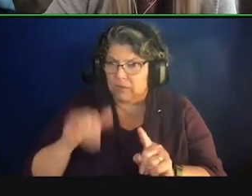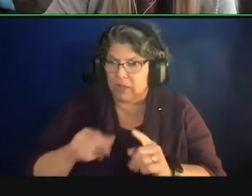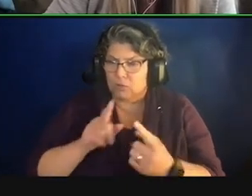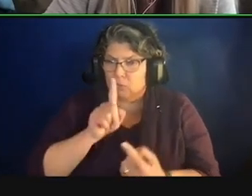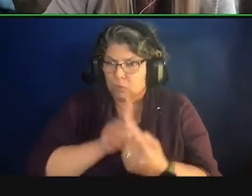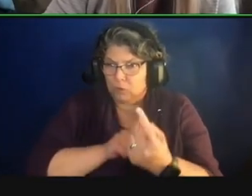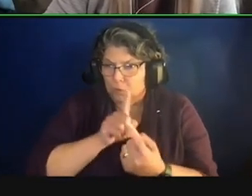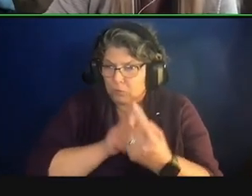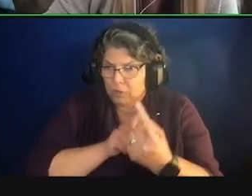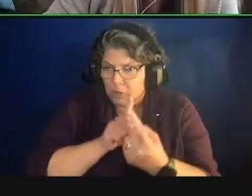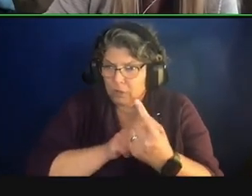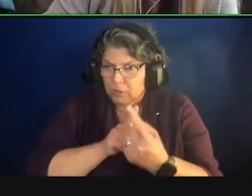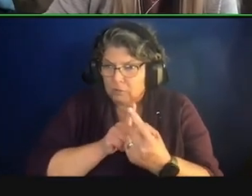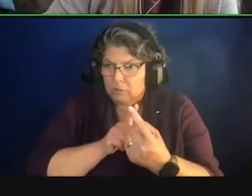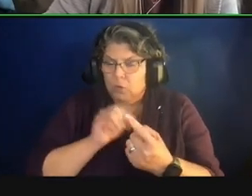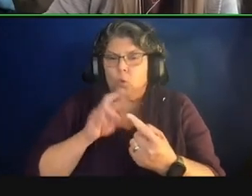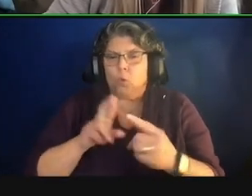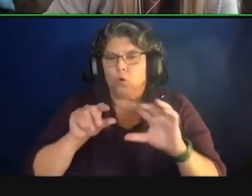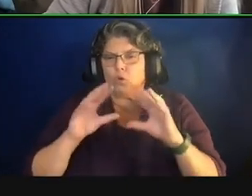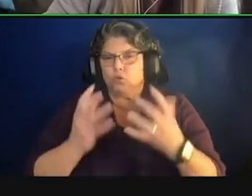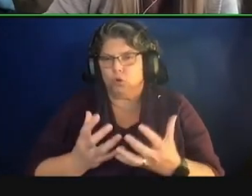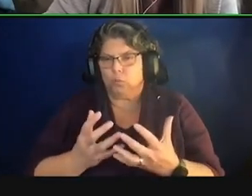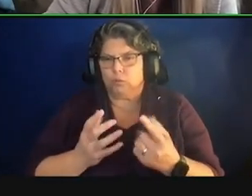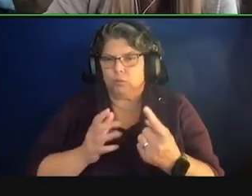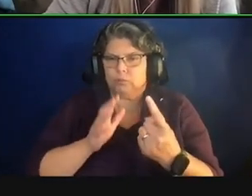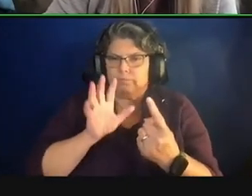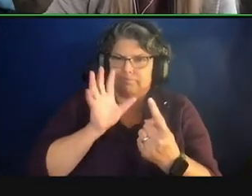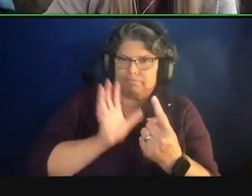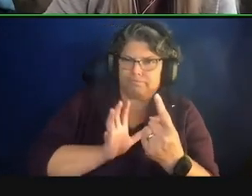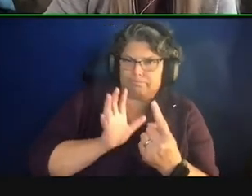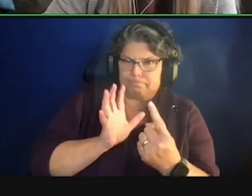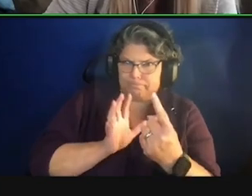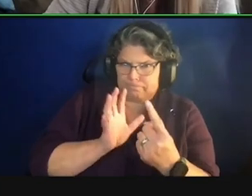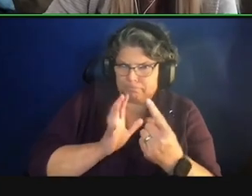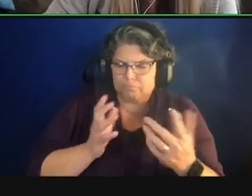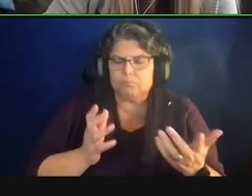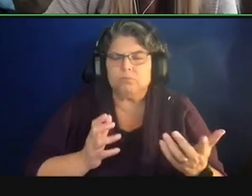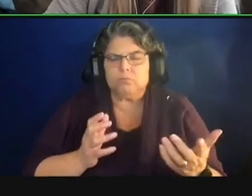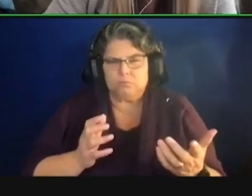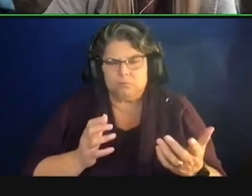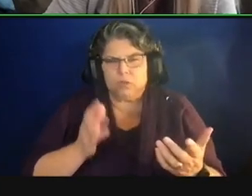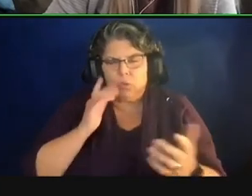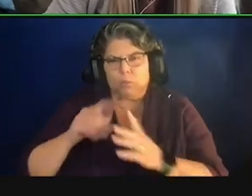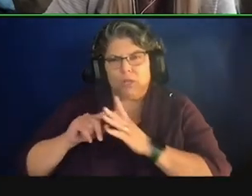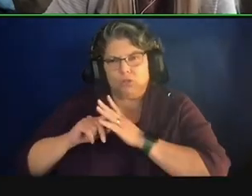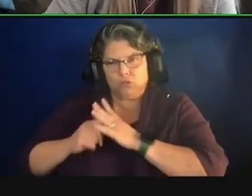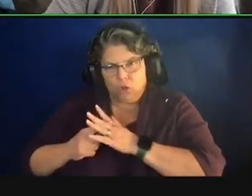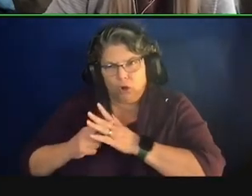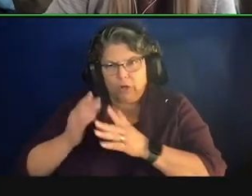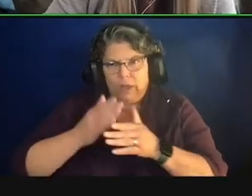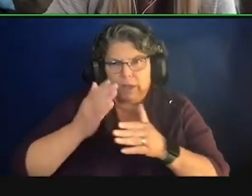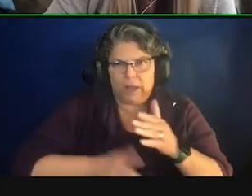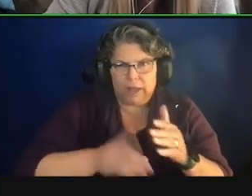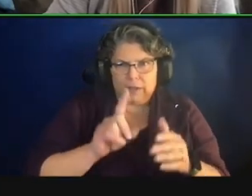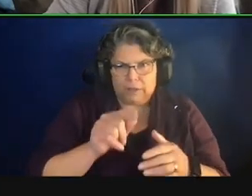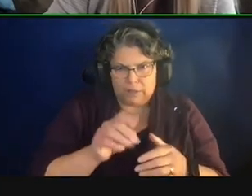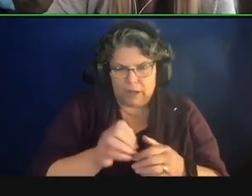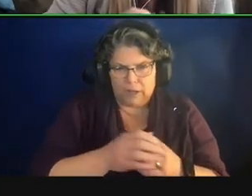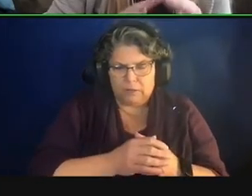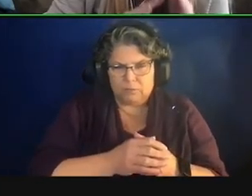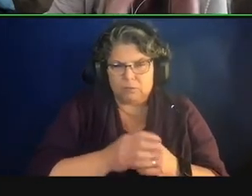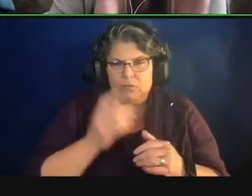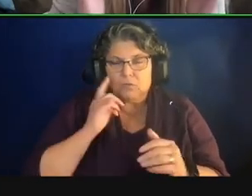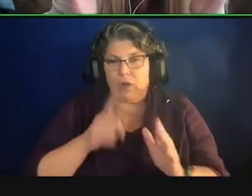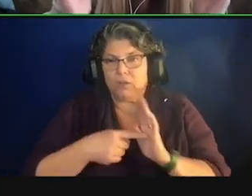individual service or a group service. And there will be a start and end date. So for this situation, this is going to take